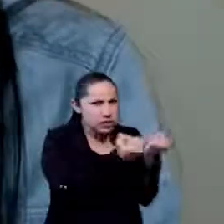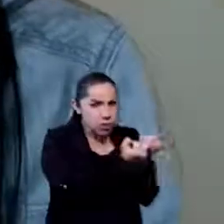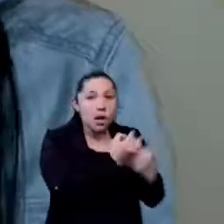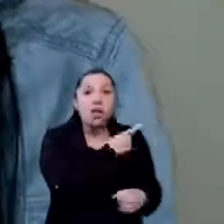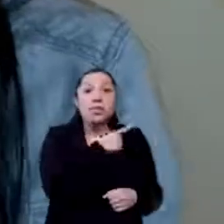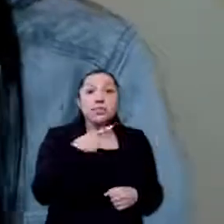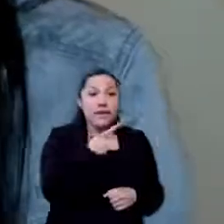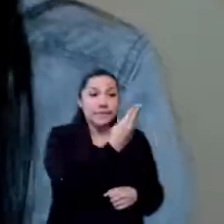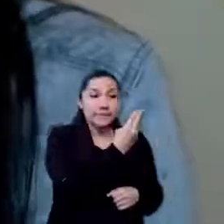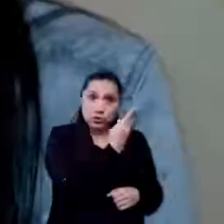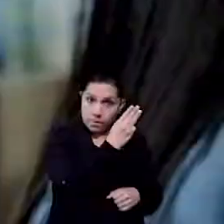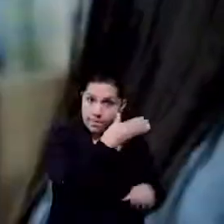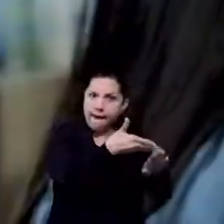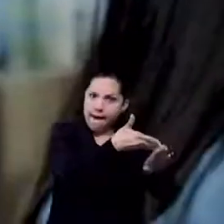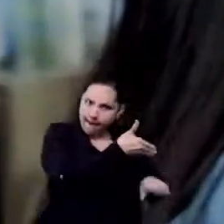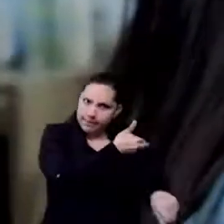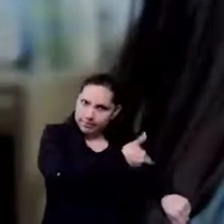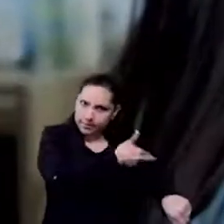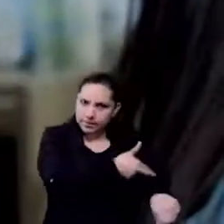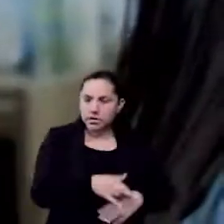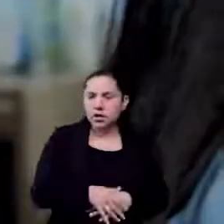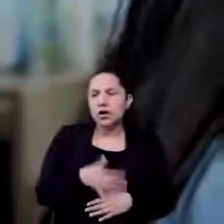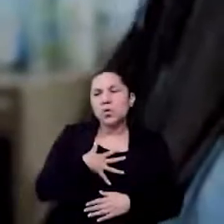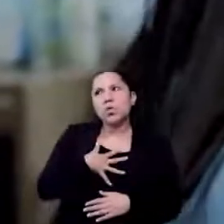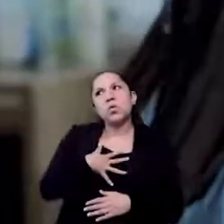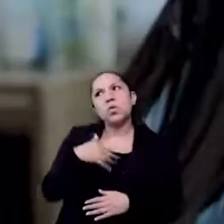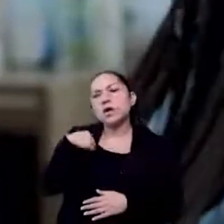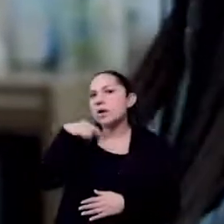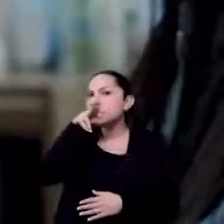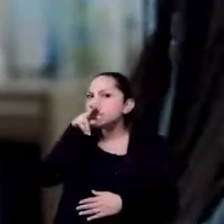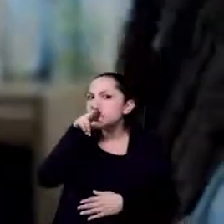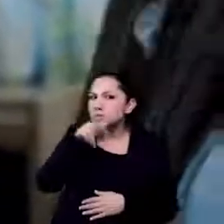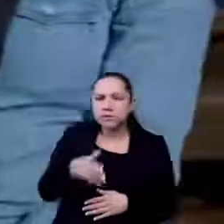hacerlo hasta el 25 de mayo. Estaba tan preocupada.